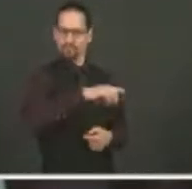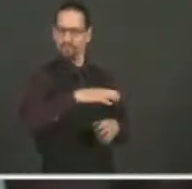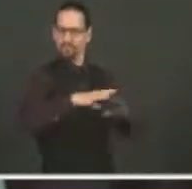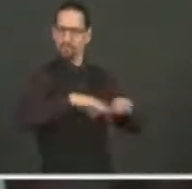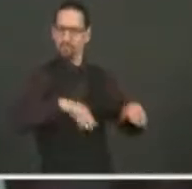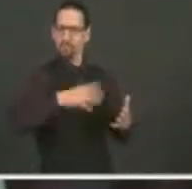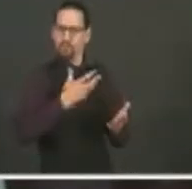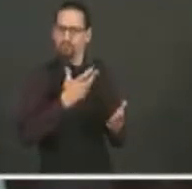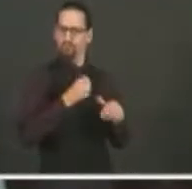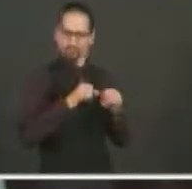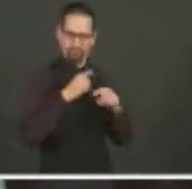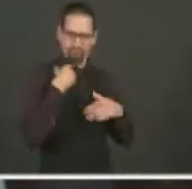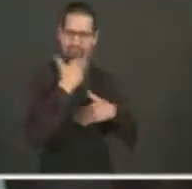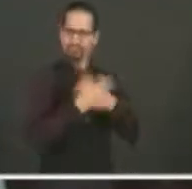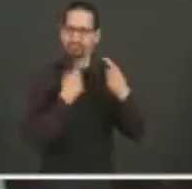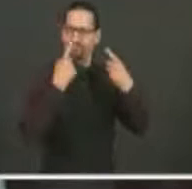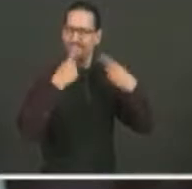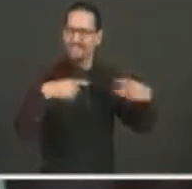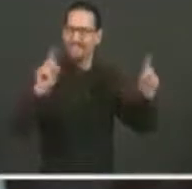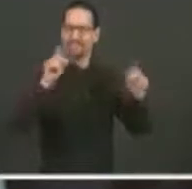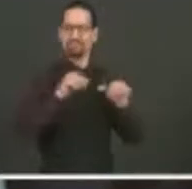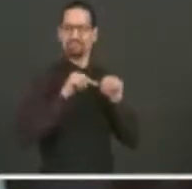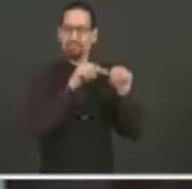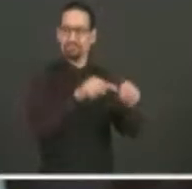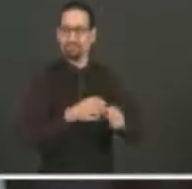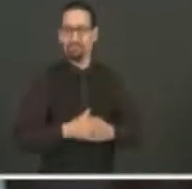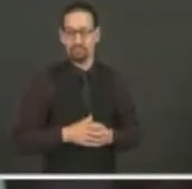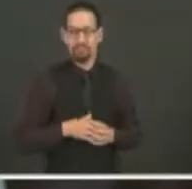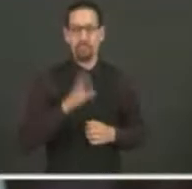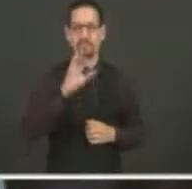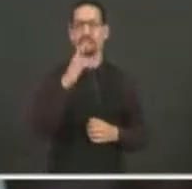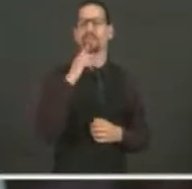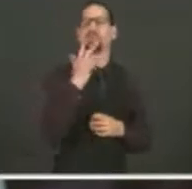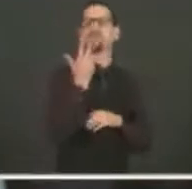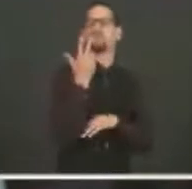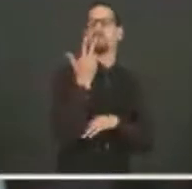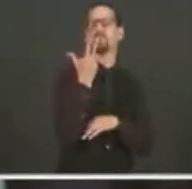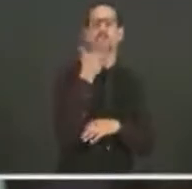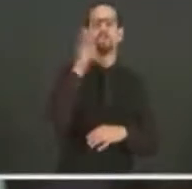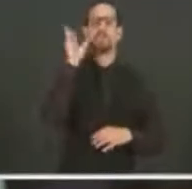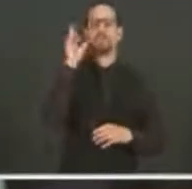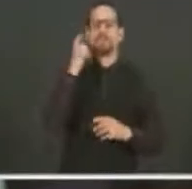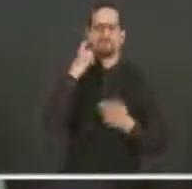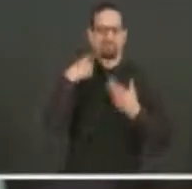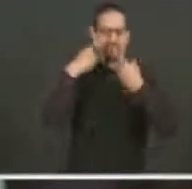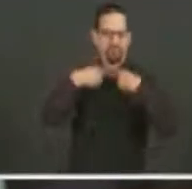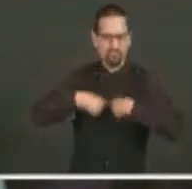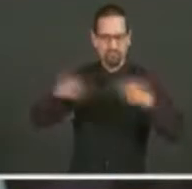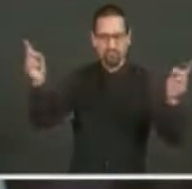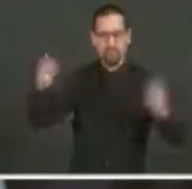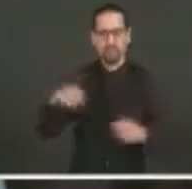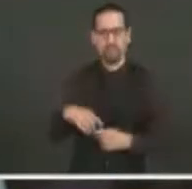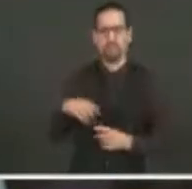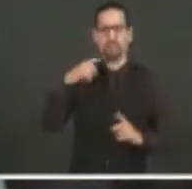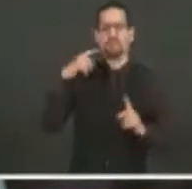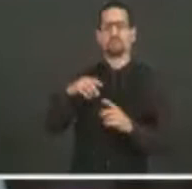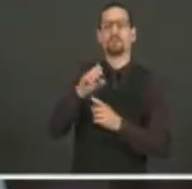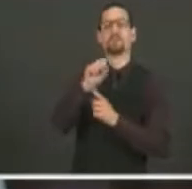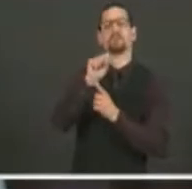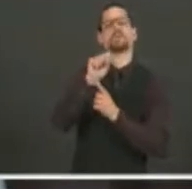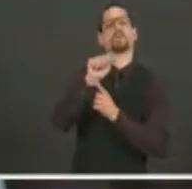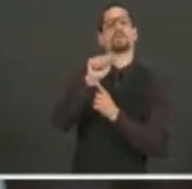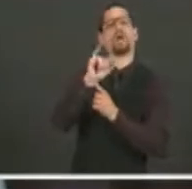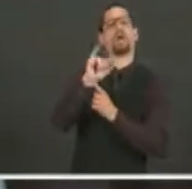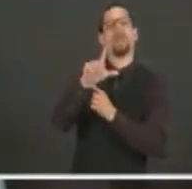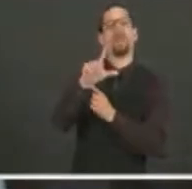3 days ago, I announced that we were going to have a SAIL initiative. Our SAIL initiative